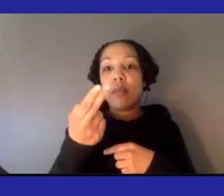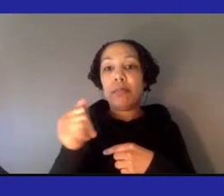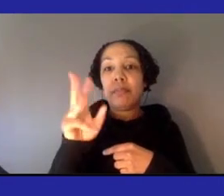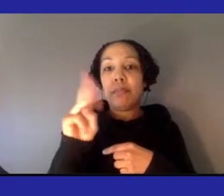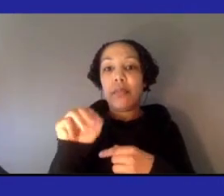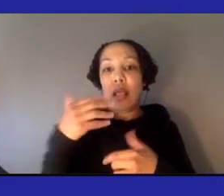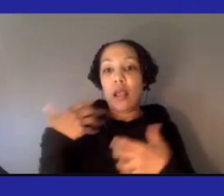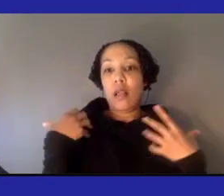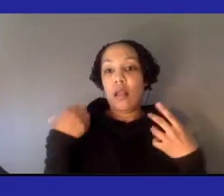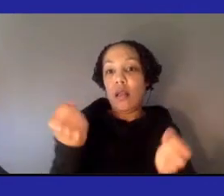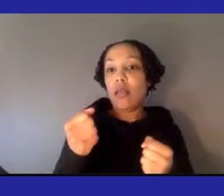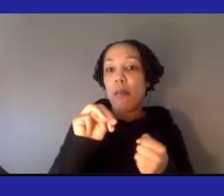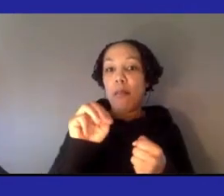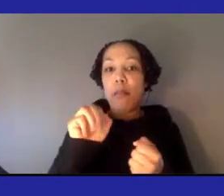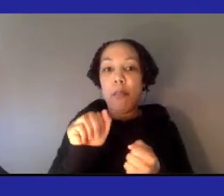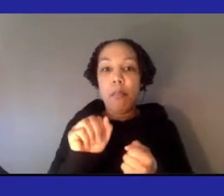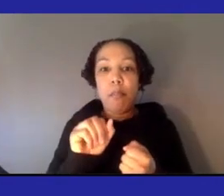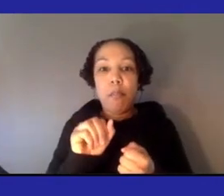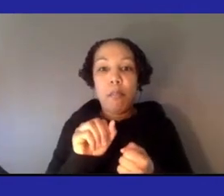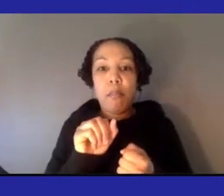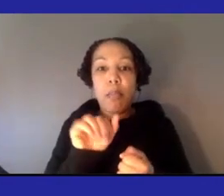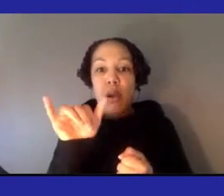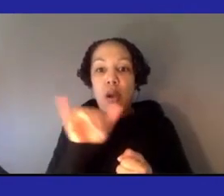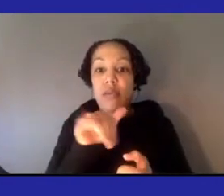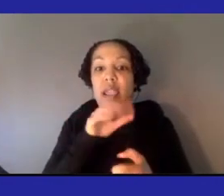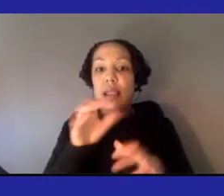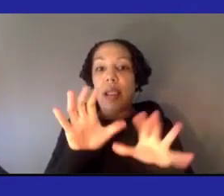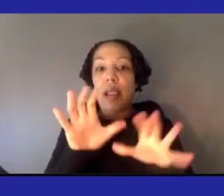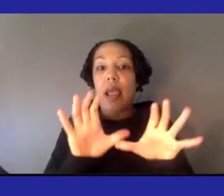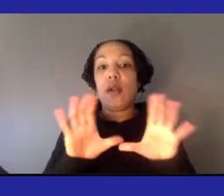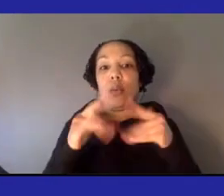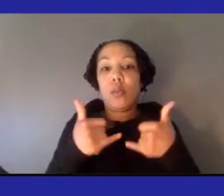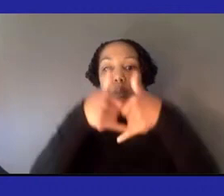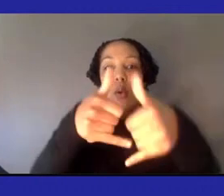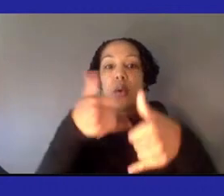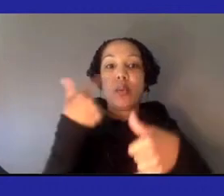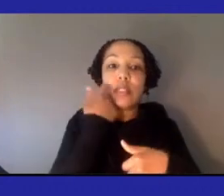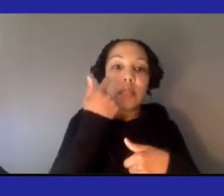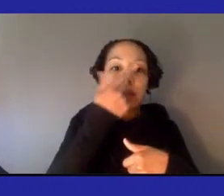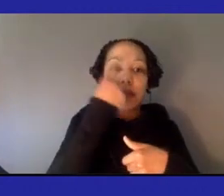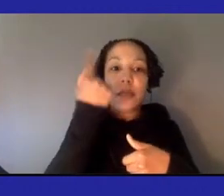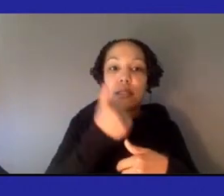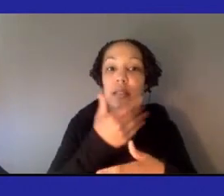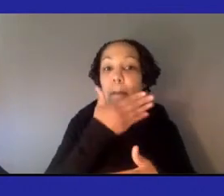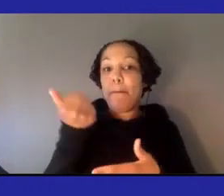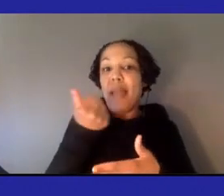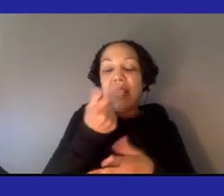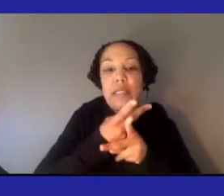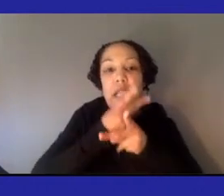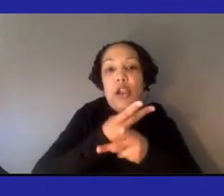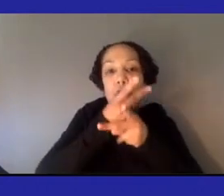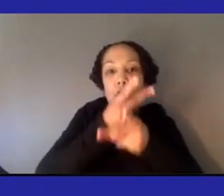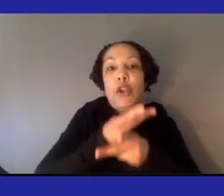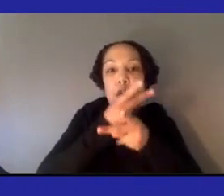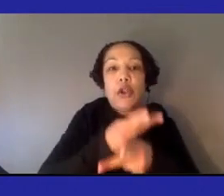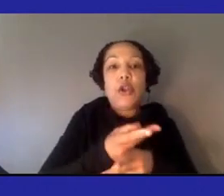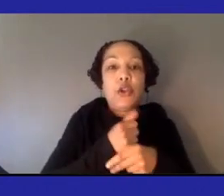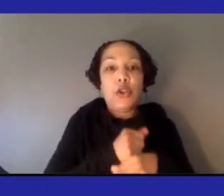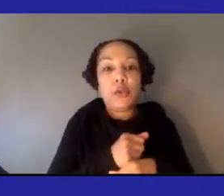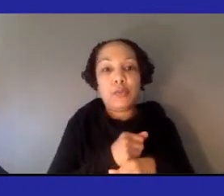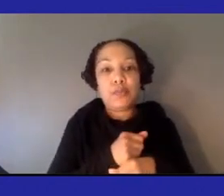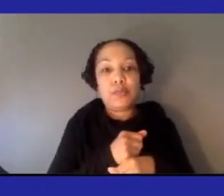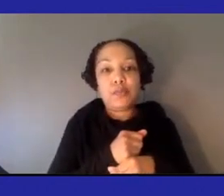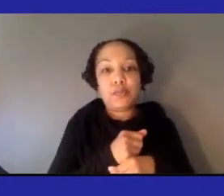got an award for the best blood pressure control of anywhere in New York State. So the comprehensive primary care model that we have